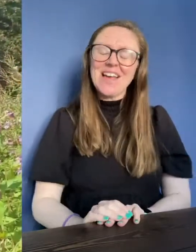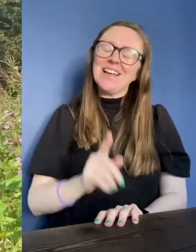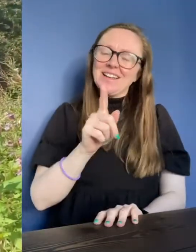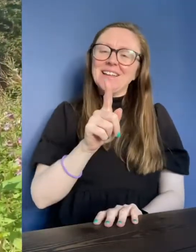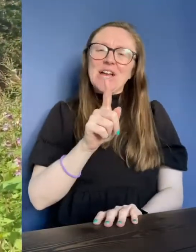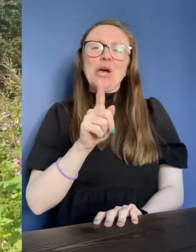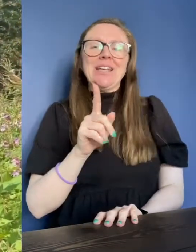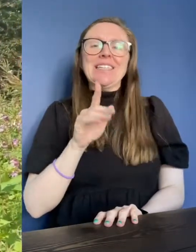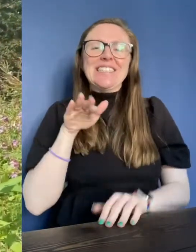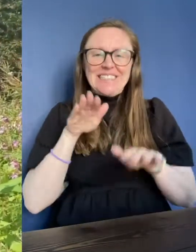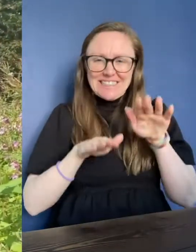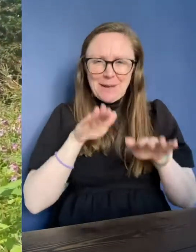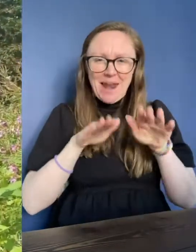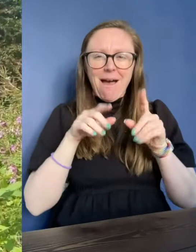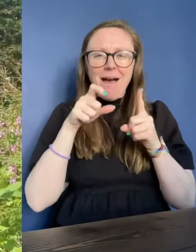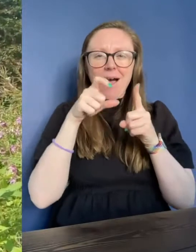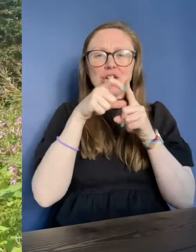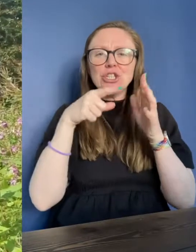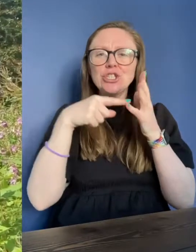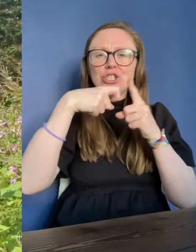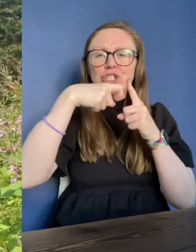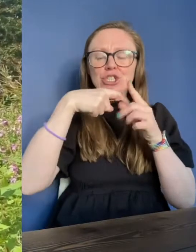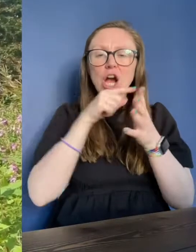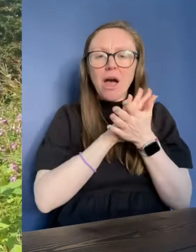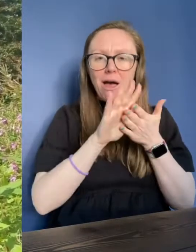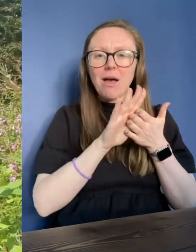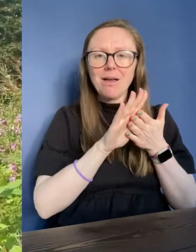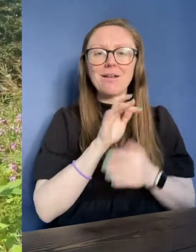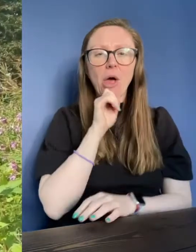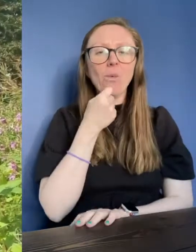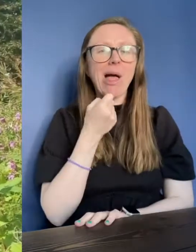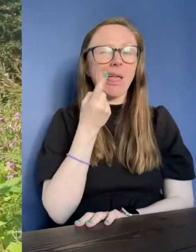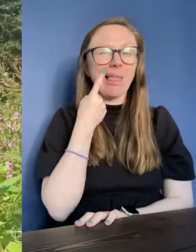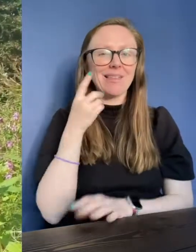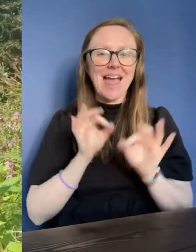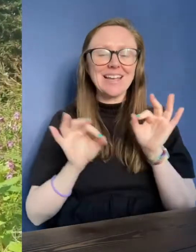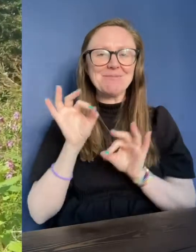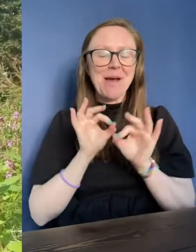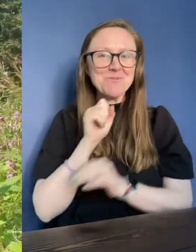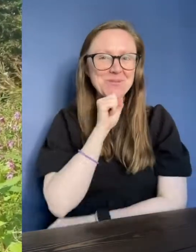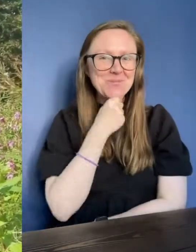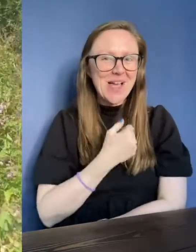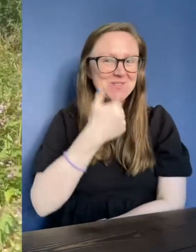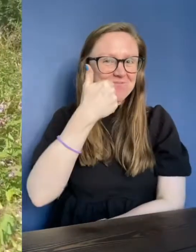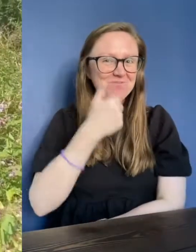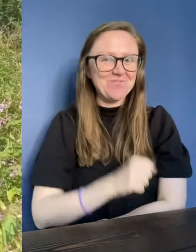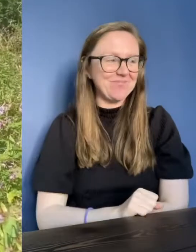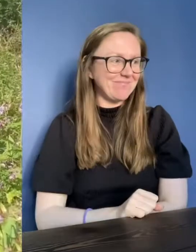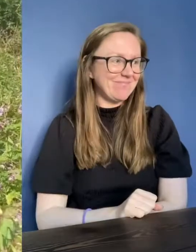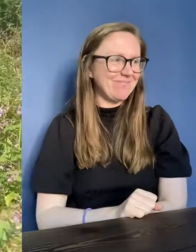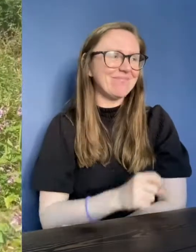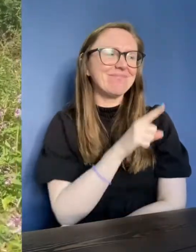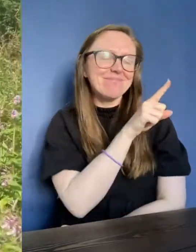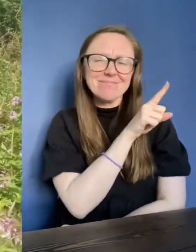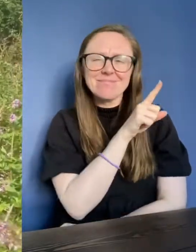Something similar to dukka. We'll have a little experiment with that in the kitchen. It's